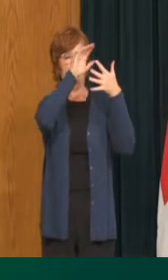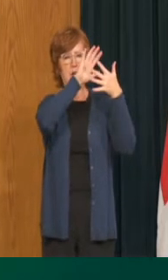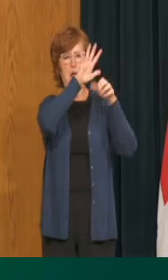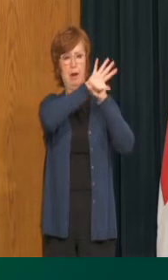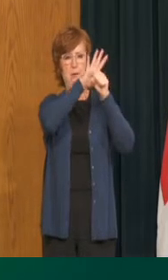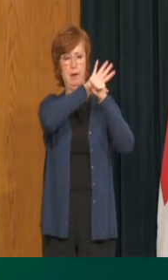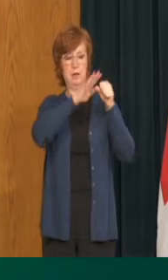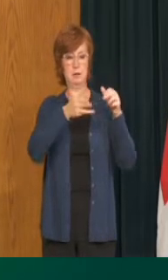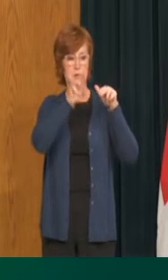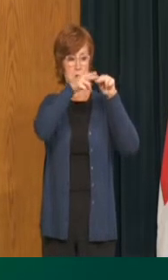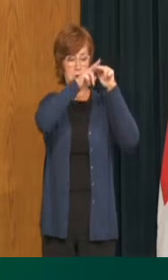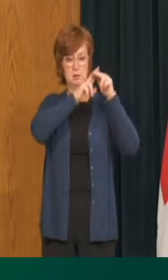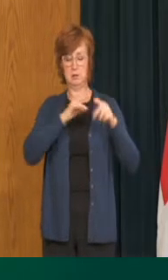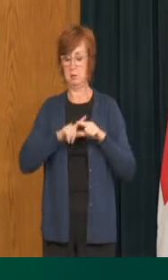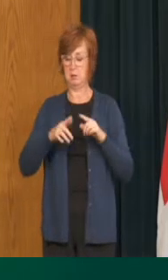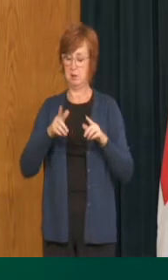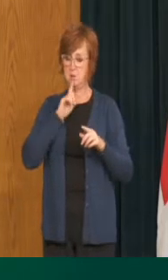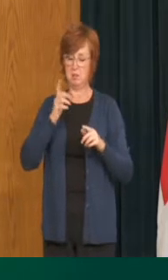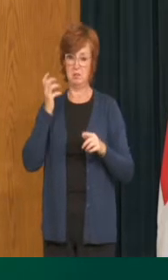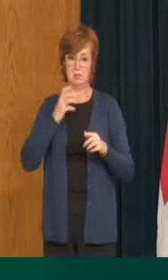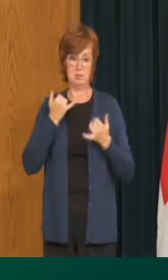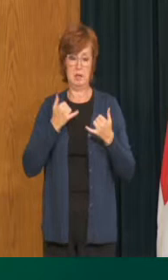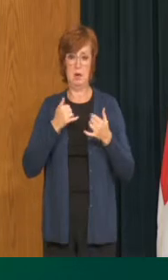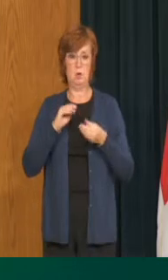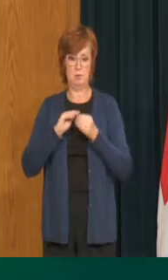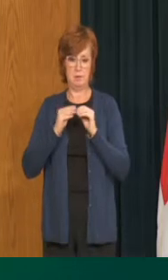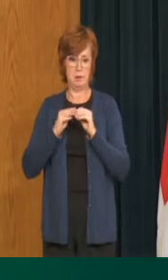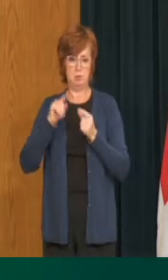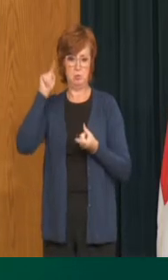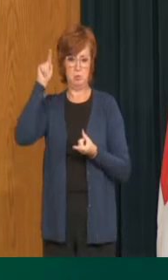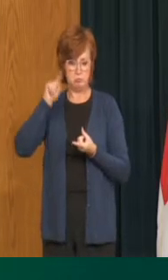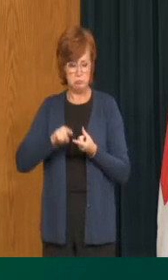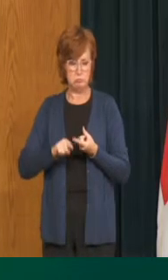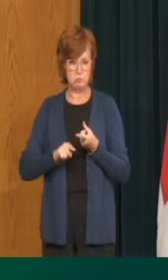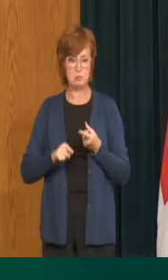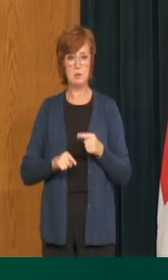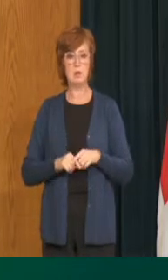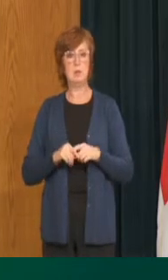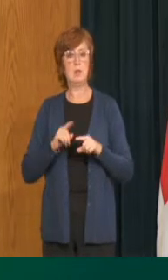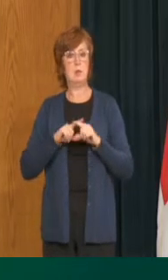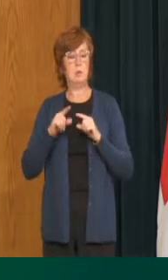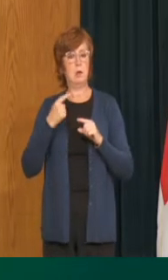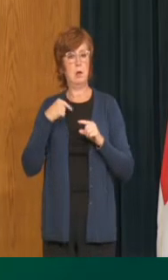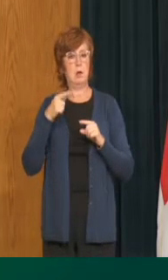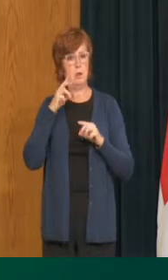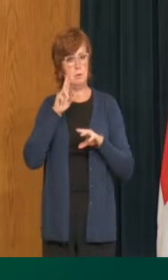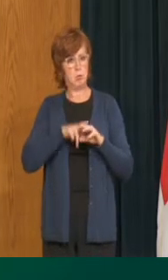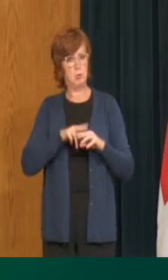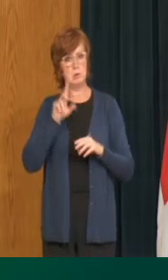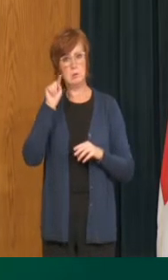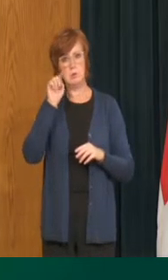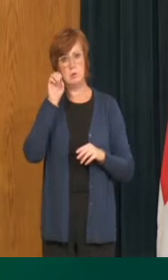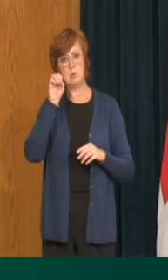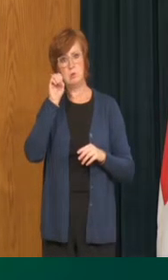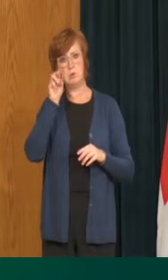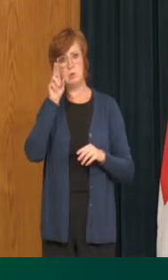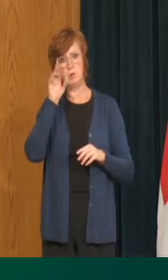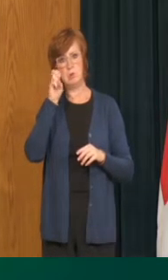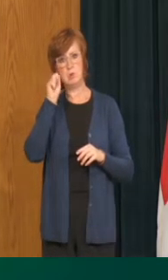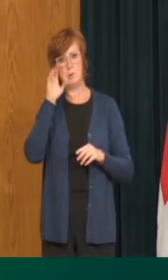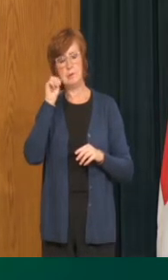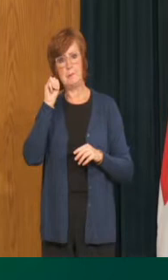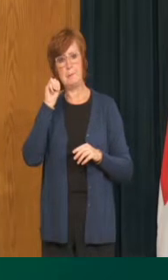the tourism industry is one that has been hit very hard. That is reflected not only in tourism operators, and we're seeing some of the